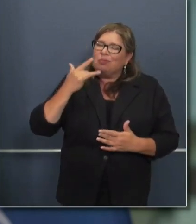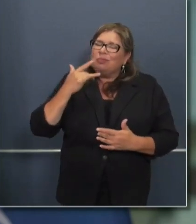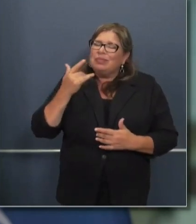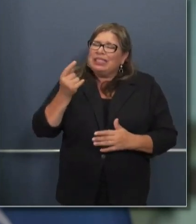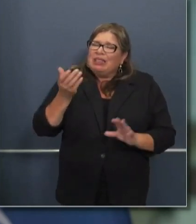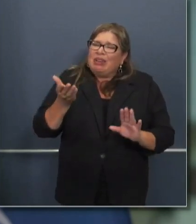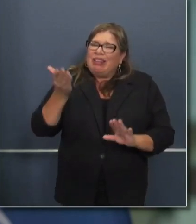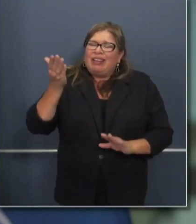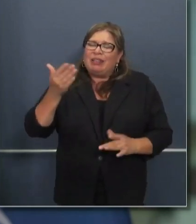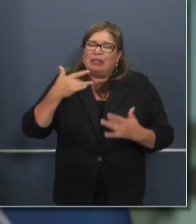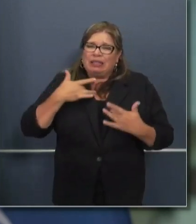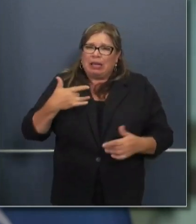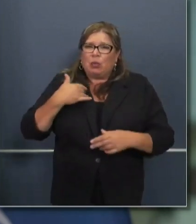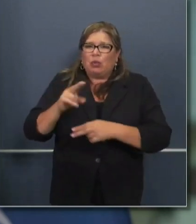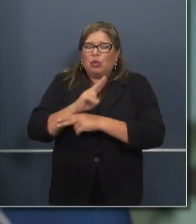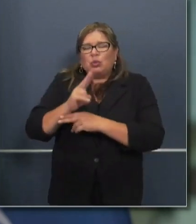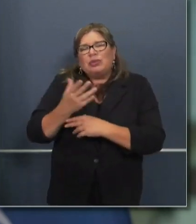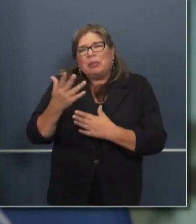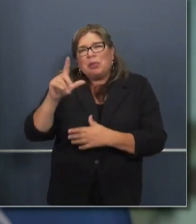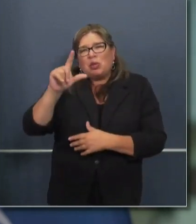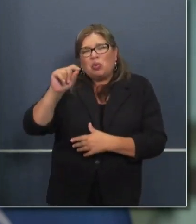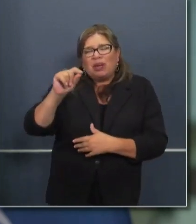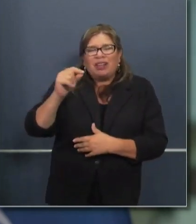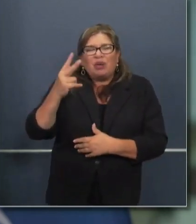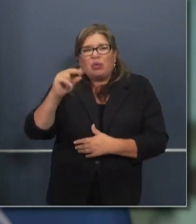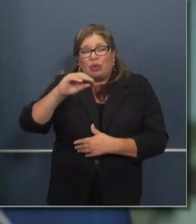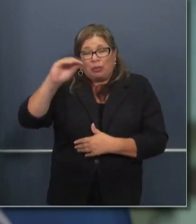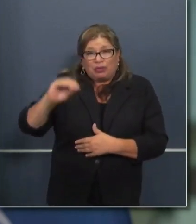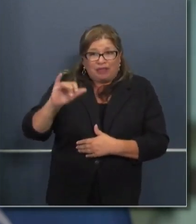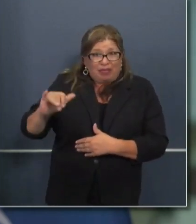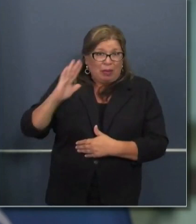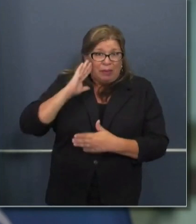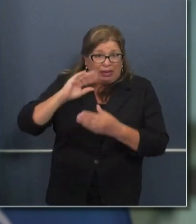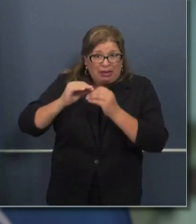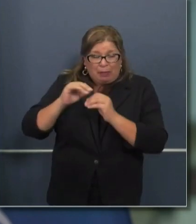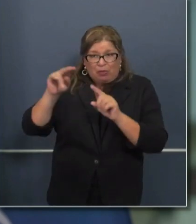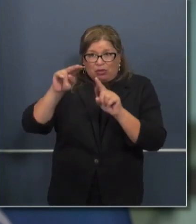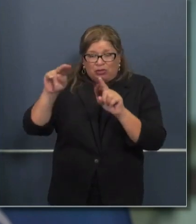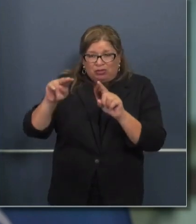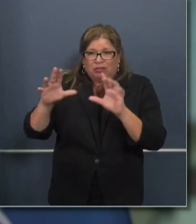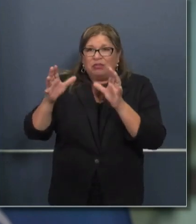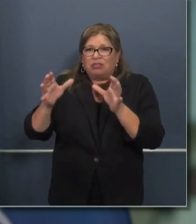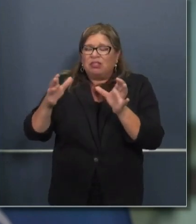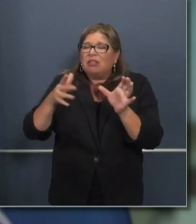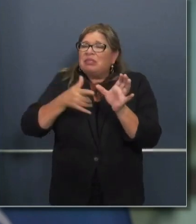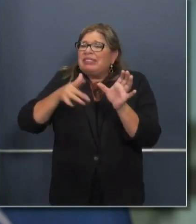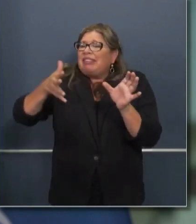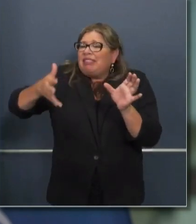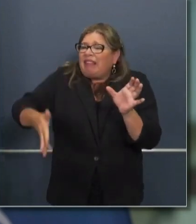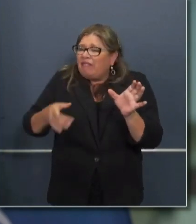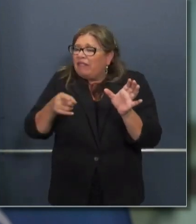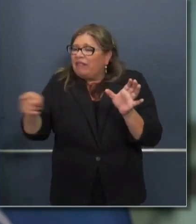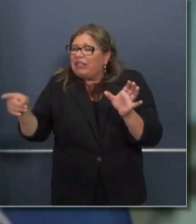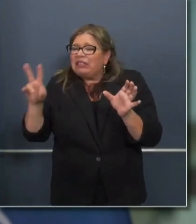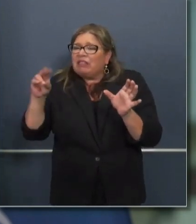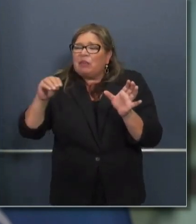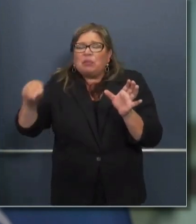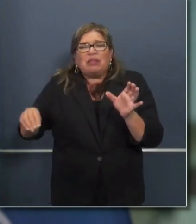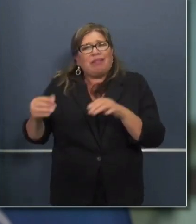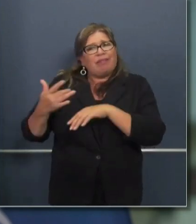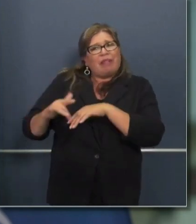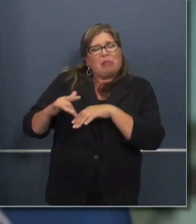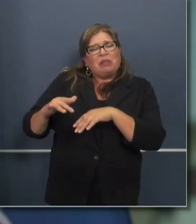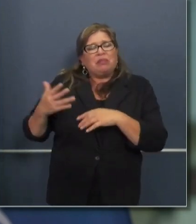numbers in the 20-30% range. And those are, as I said, holding strong, 28% last week, 29%. So look, we've